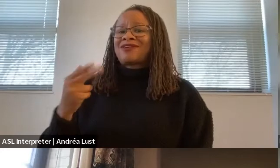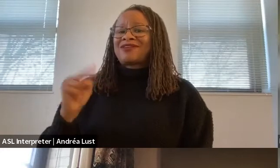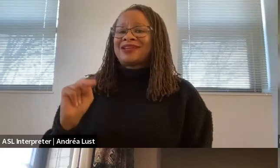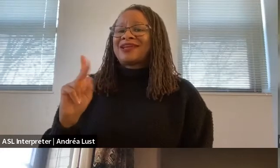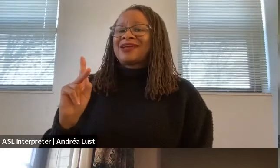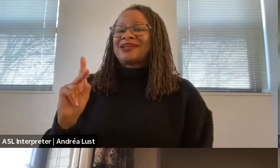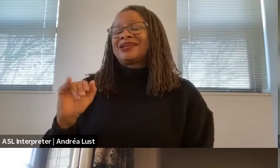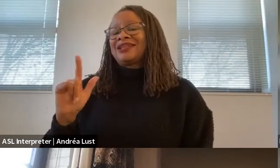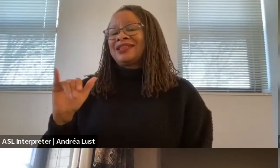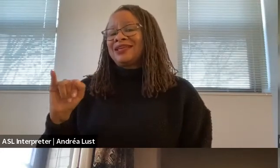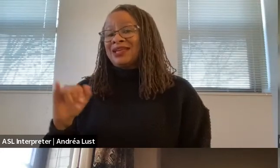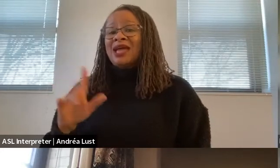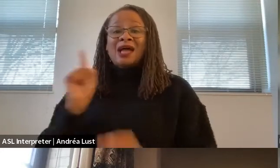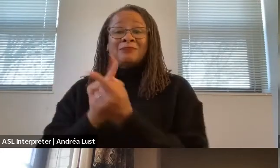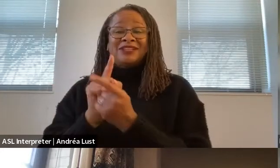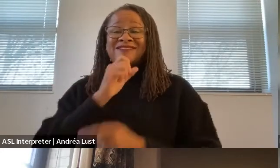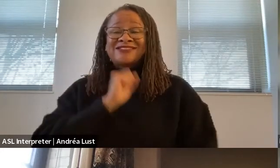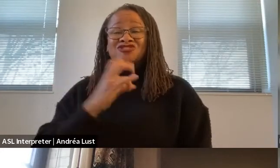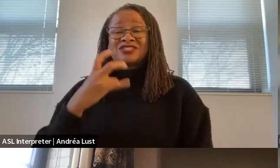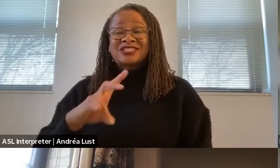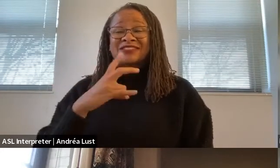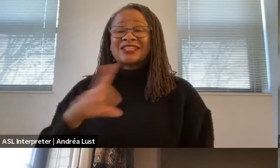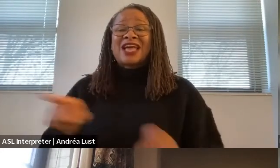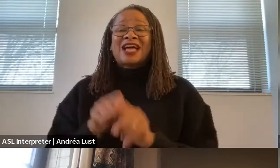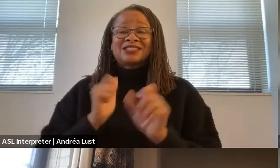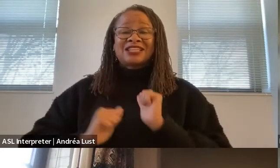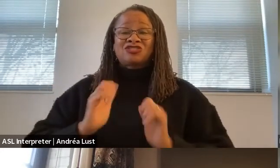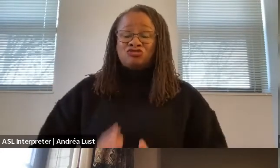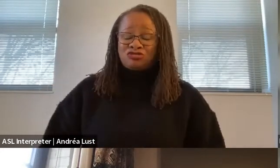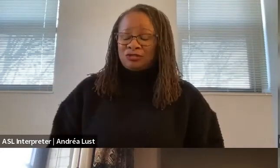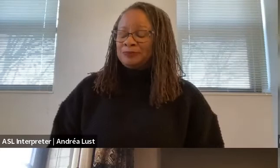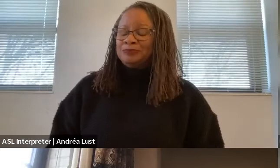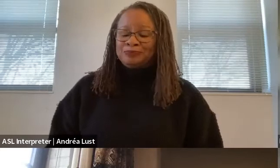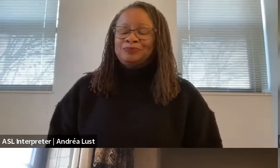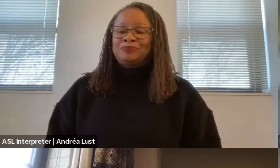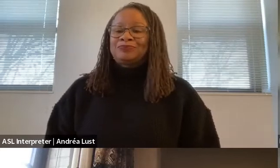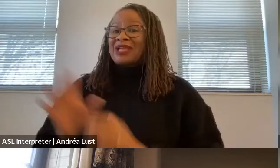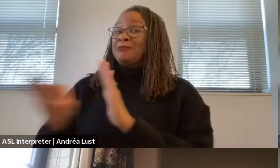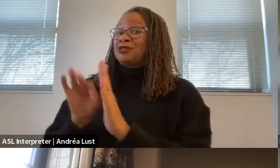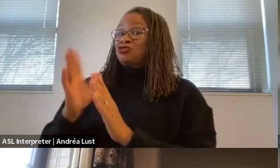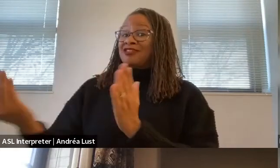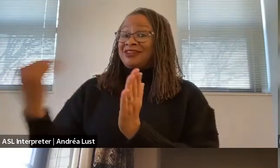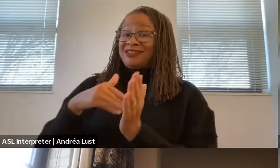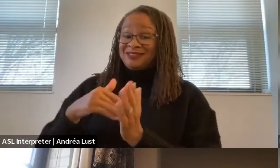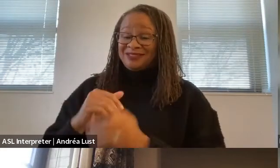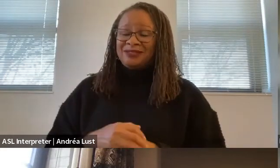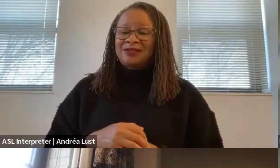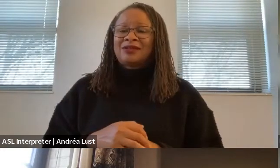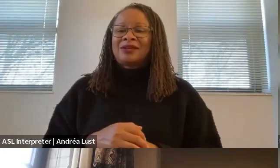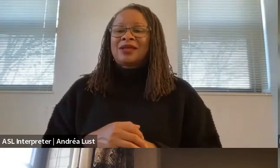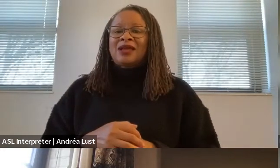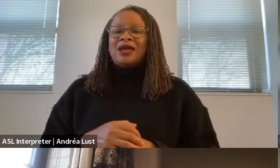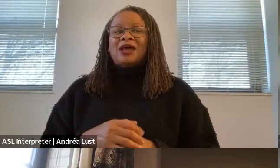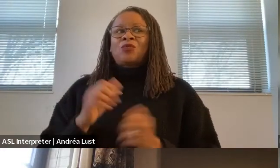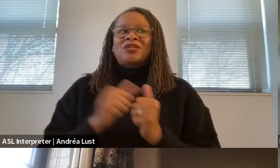met her when she was 17 as an actress, and I picked her again in student films that I